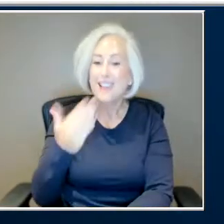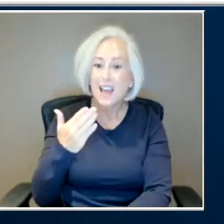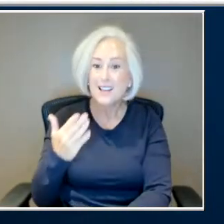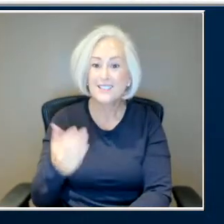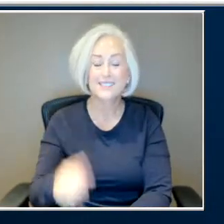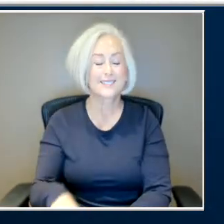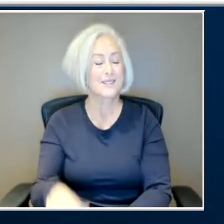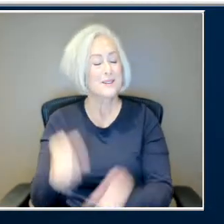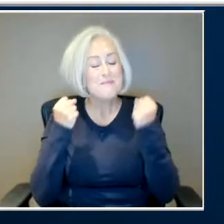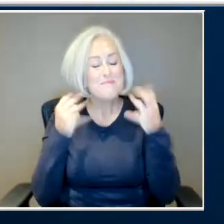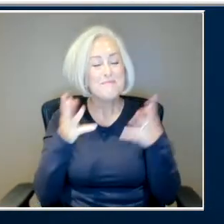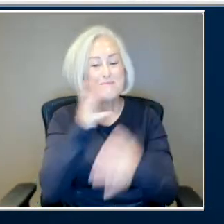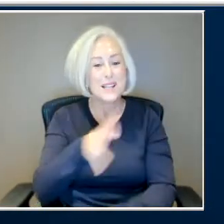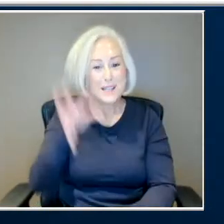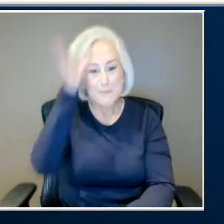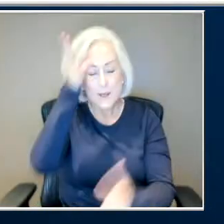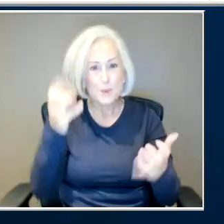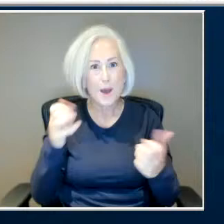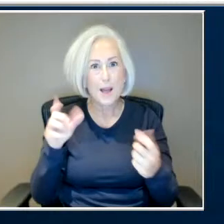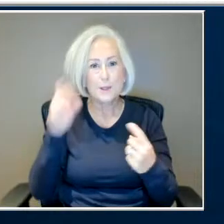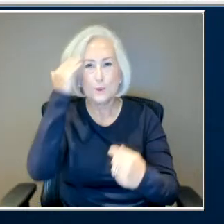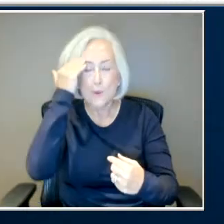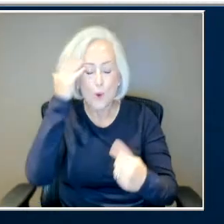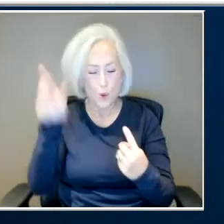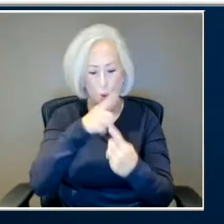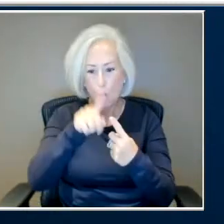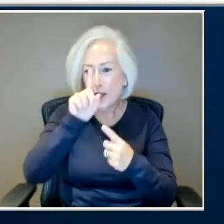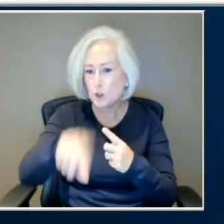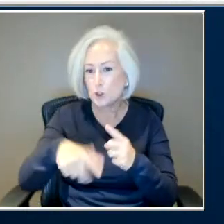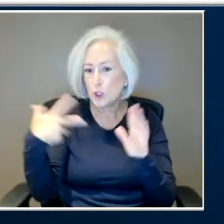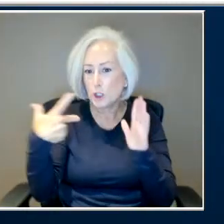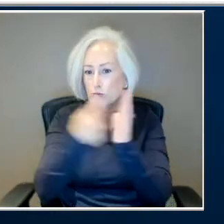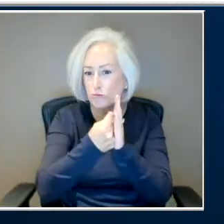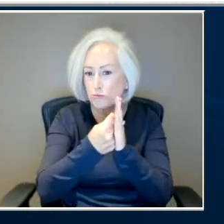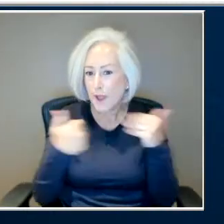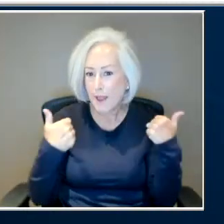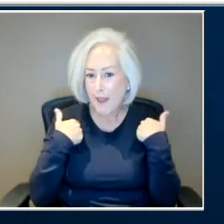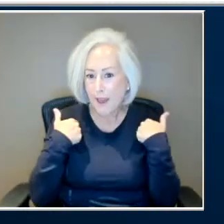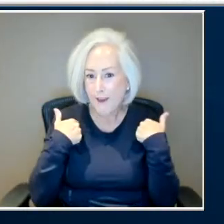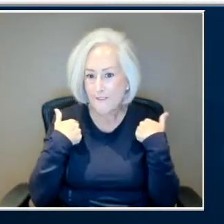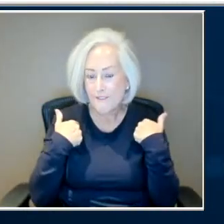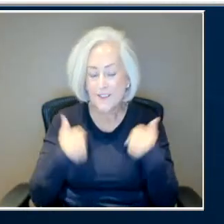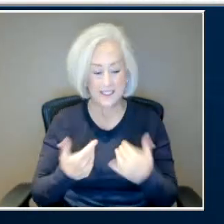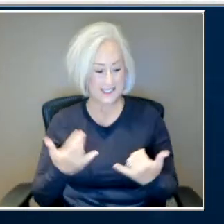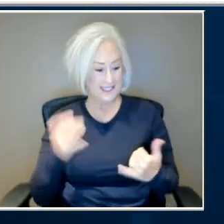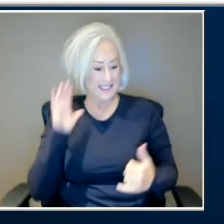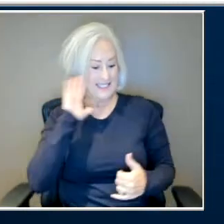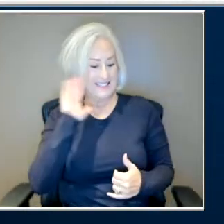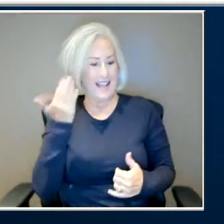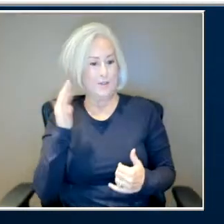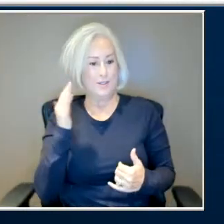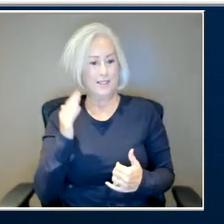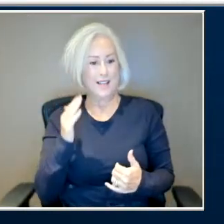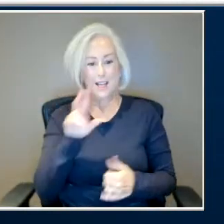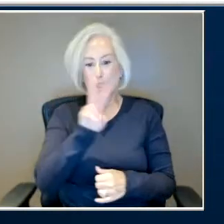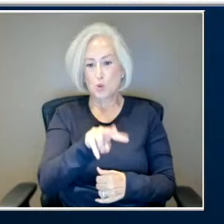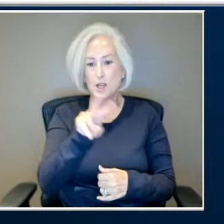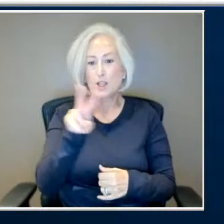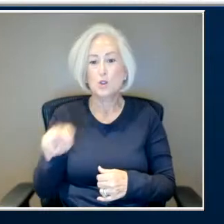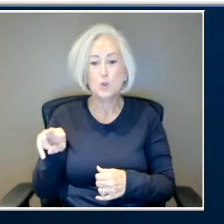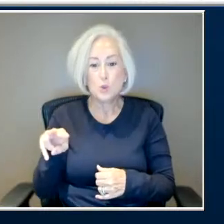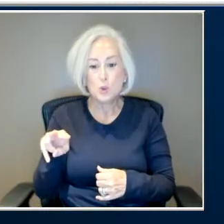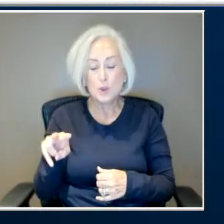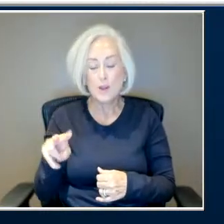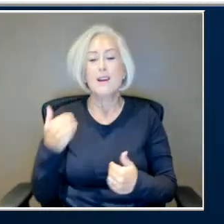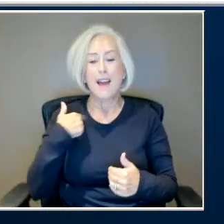got to get those kids shot up. So there were headlines, those remember back that the triple-demic back in 2022, the flu, RSV,